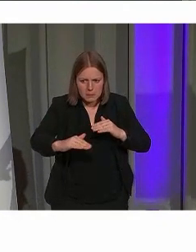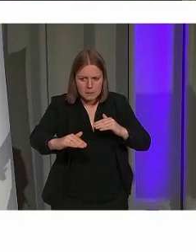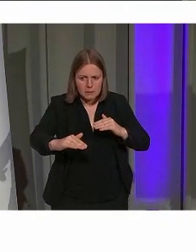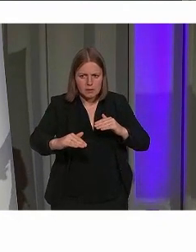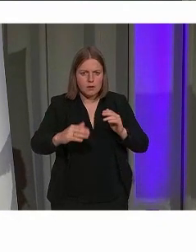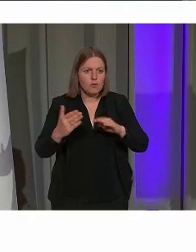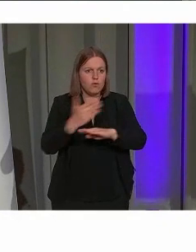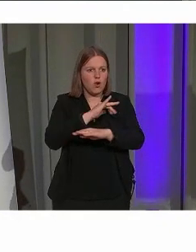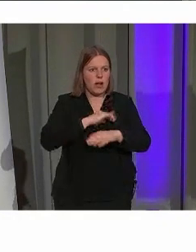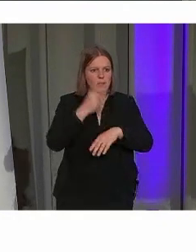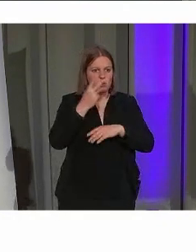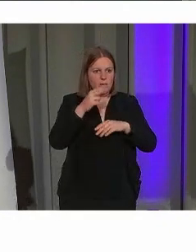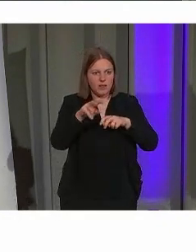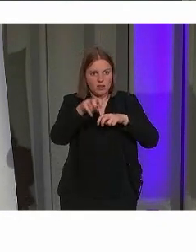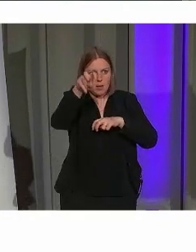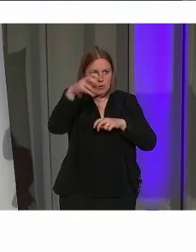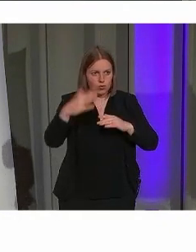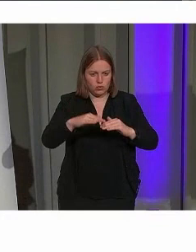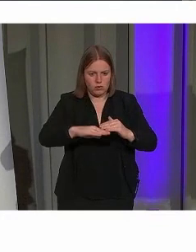steps.